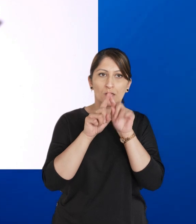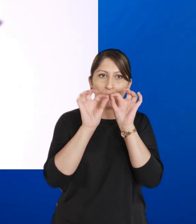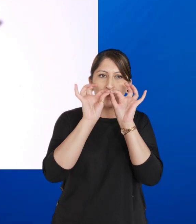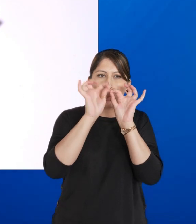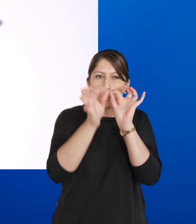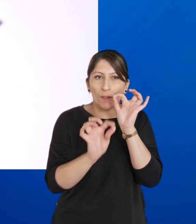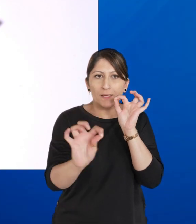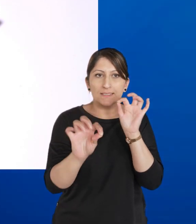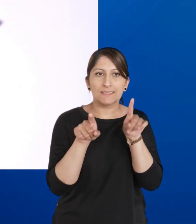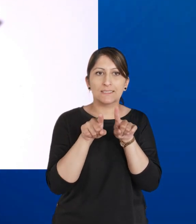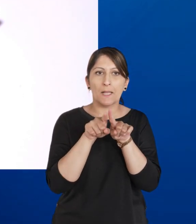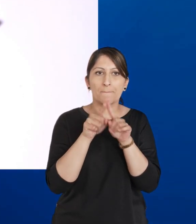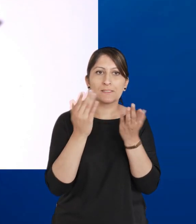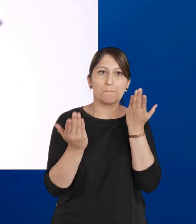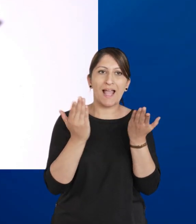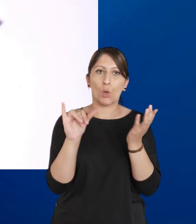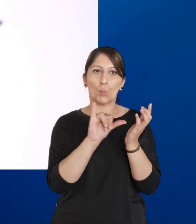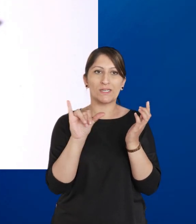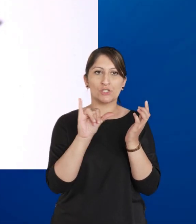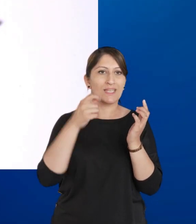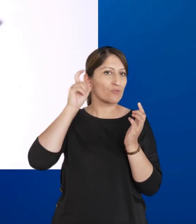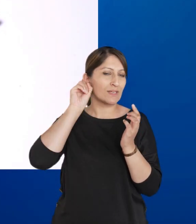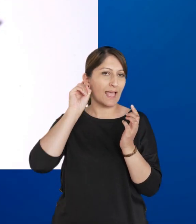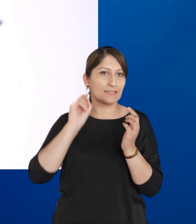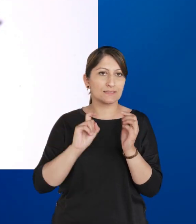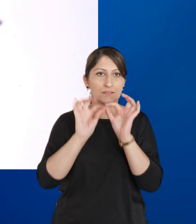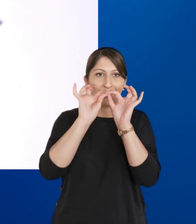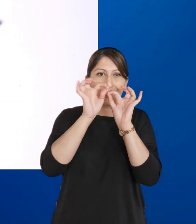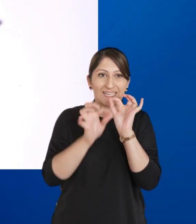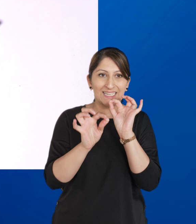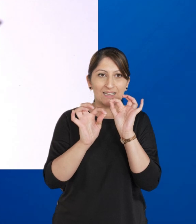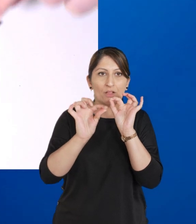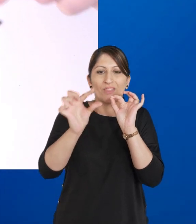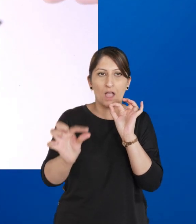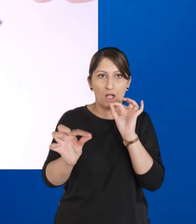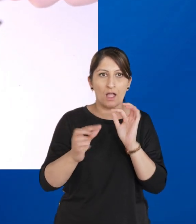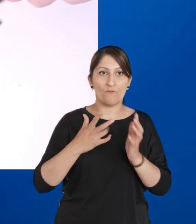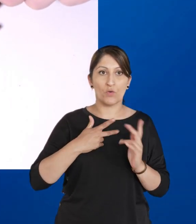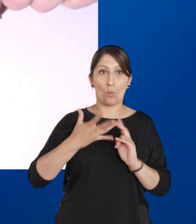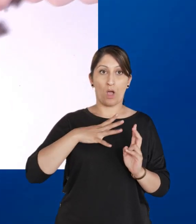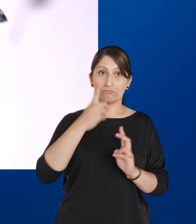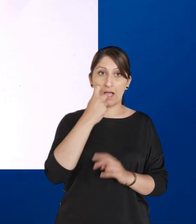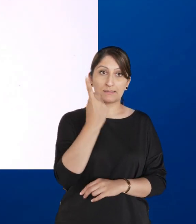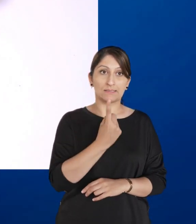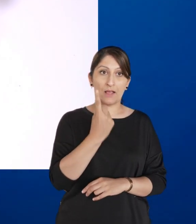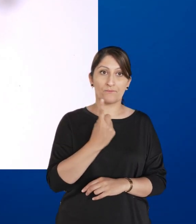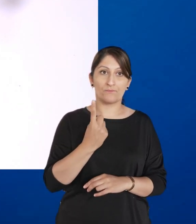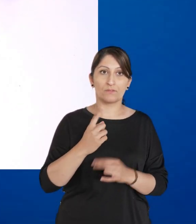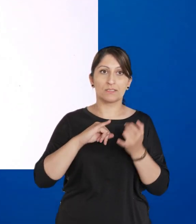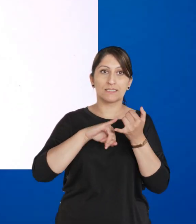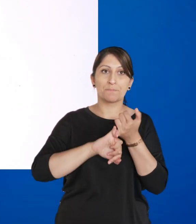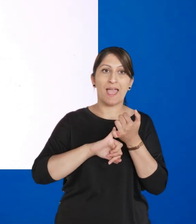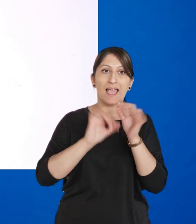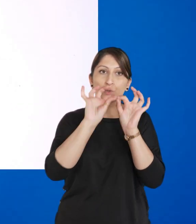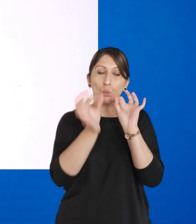aid also needs replacing if you have this type of hearing aid. If you would like to do this yourself, you can get spare